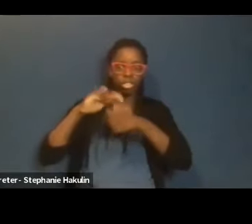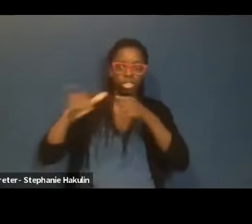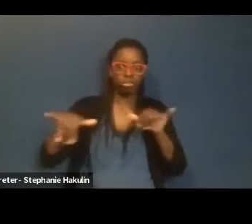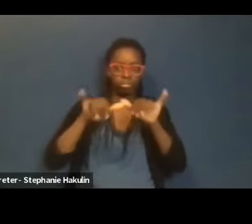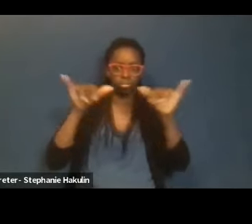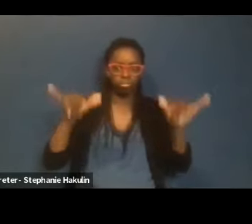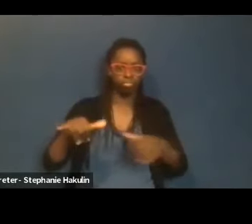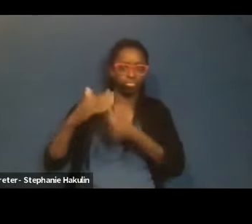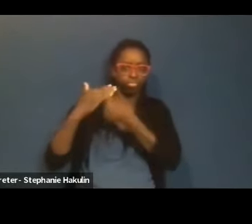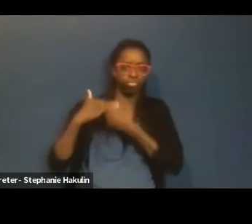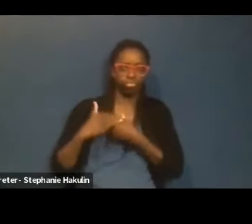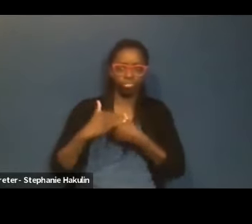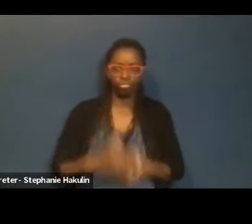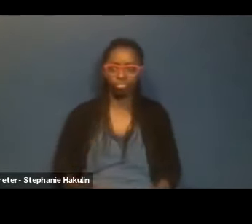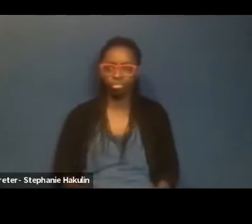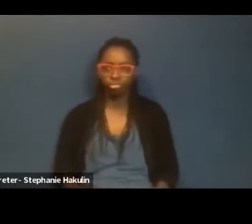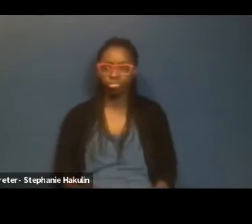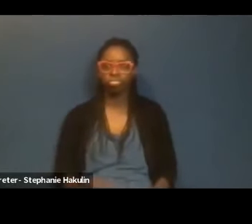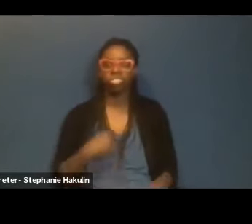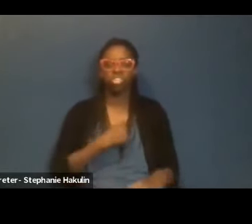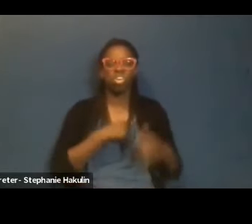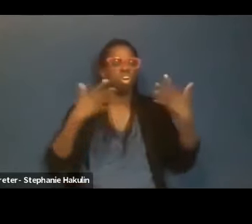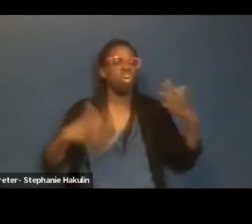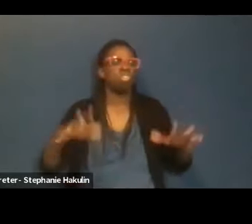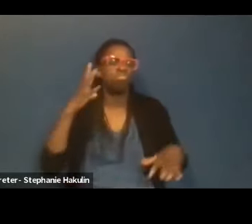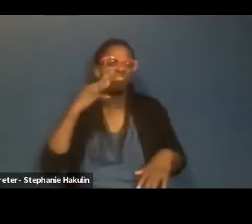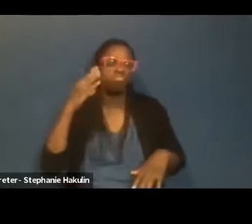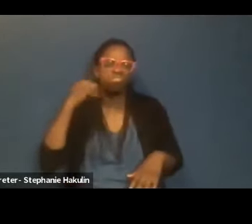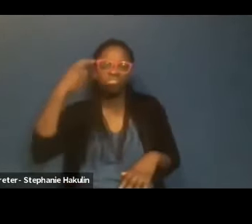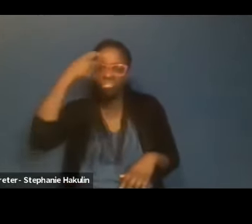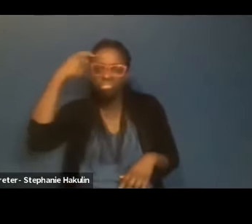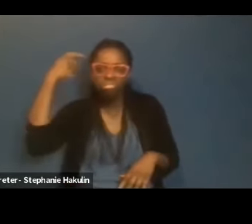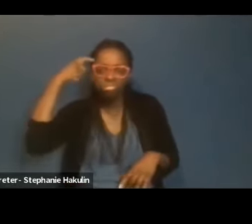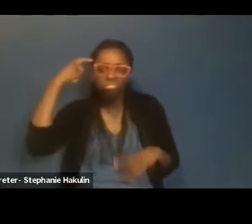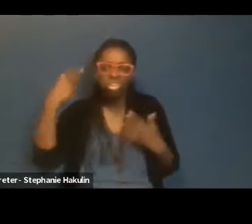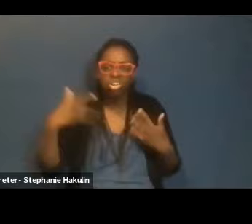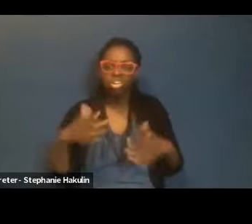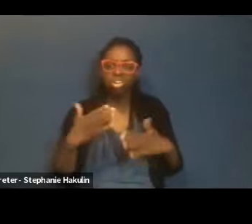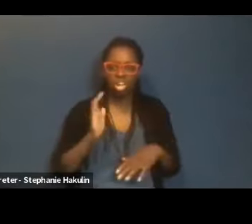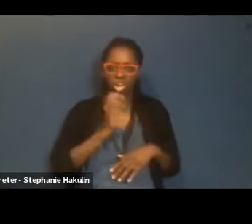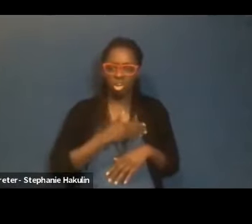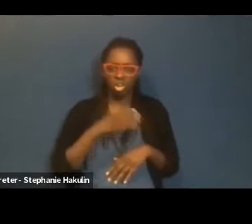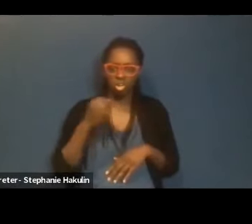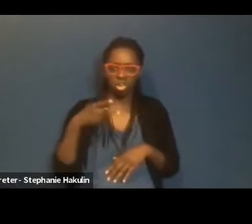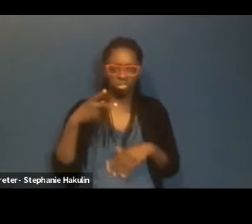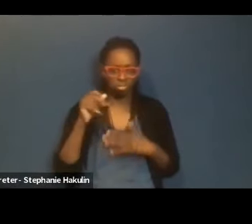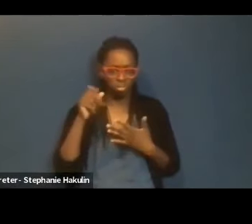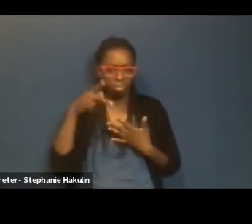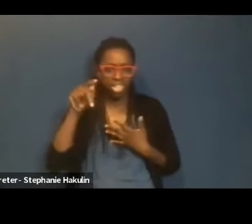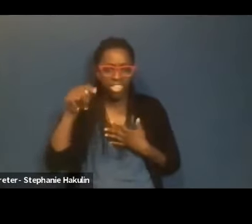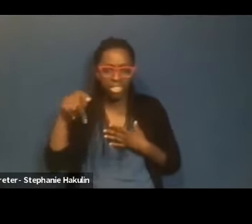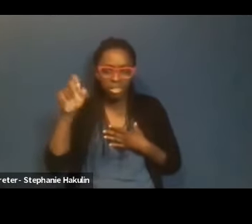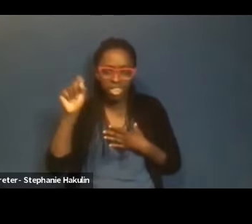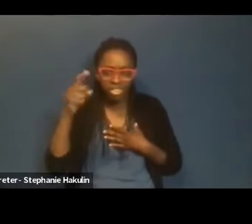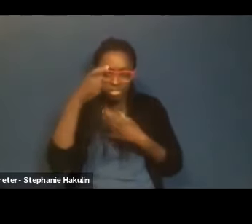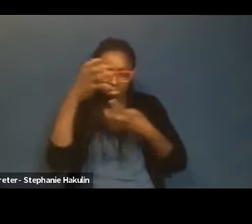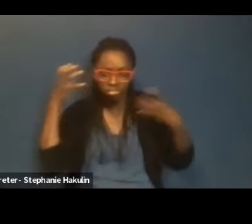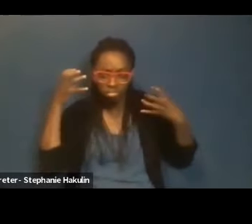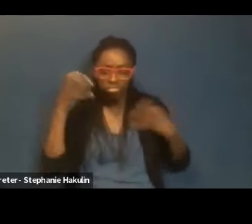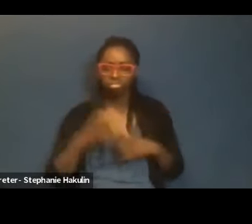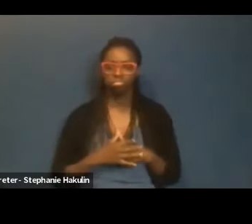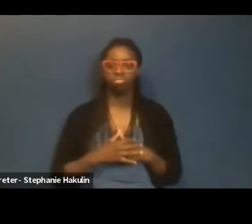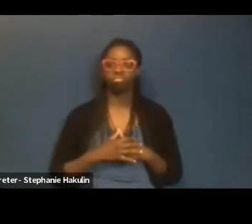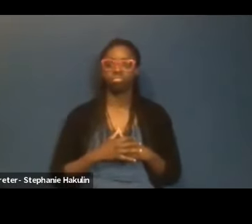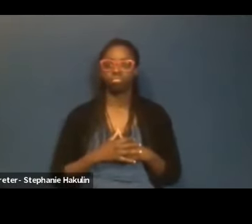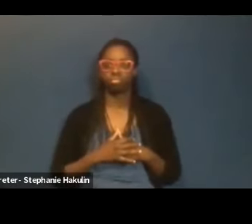because we're traumatized. We suffer from our own form of PTSD, post-traumatic stress disorder. We're losing these battles because we don't realize we're fighting